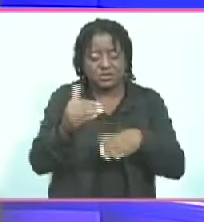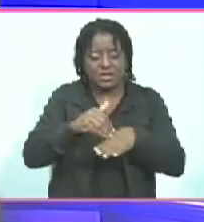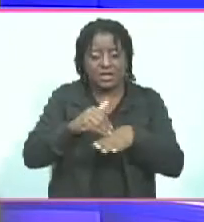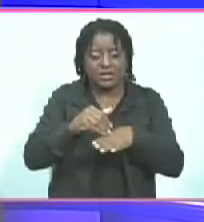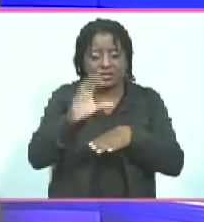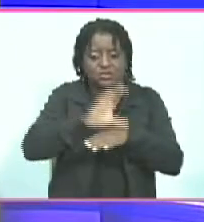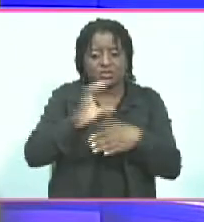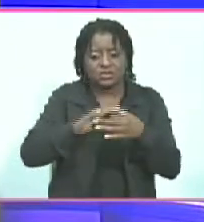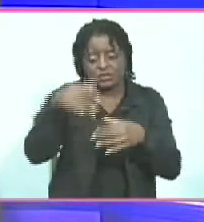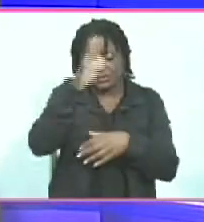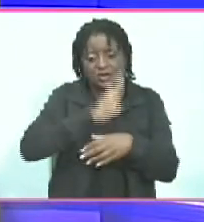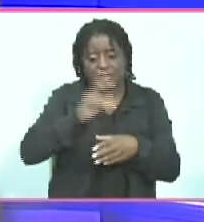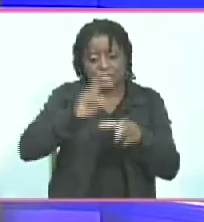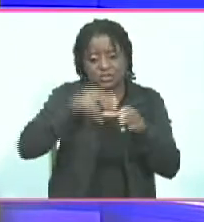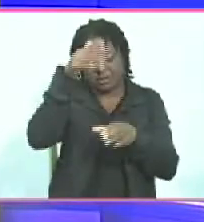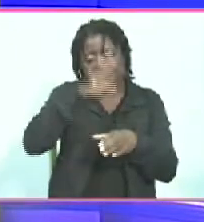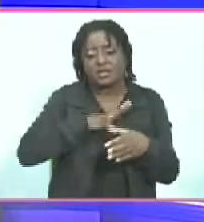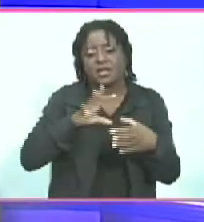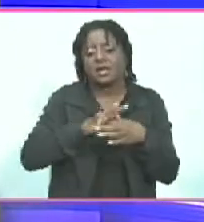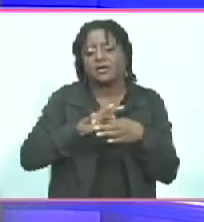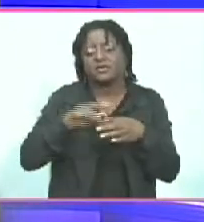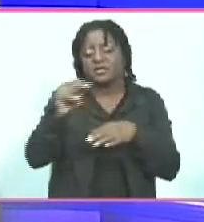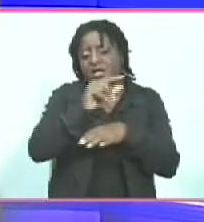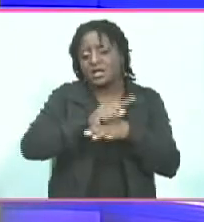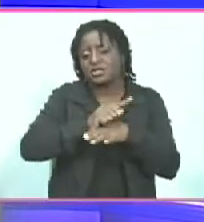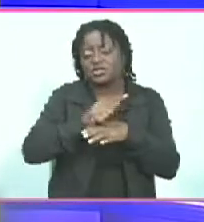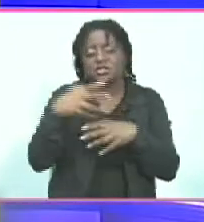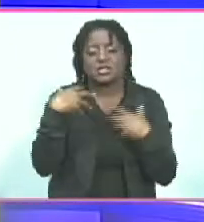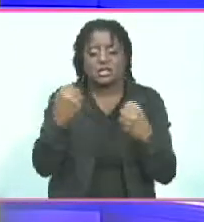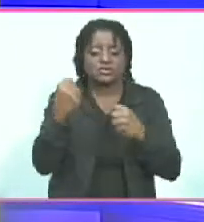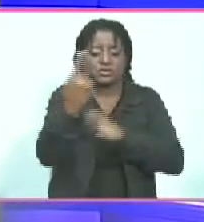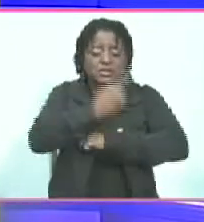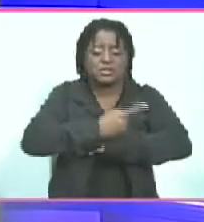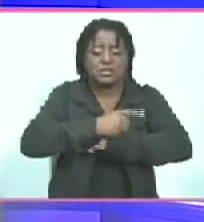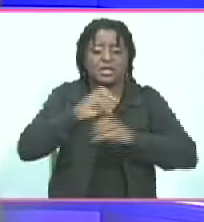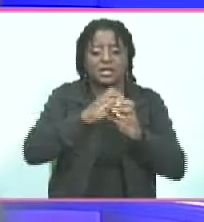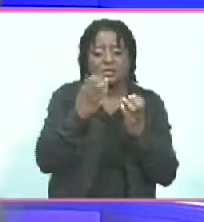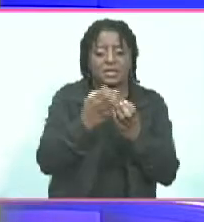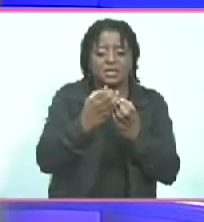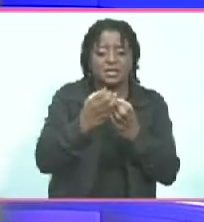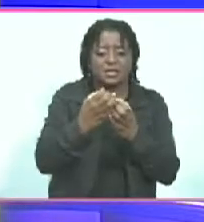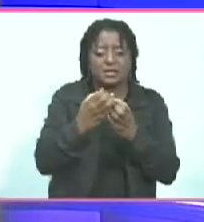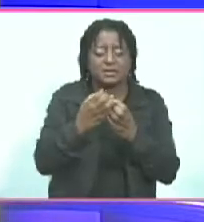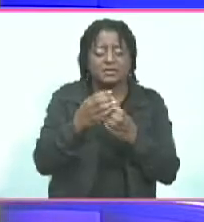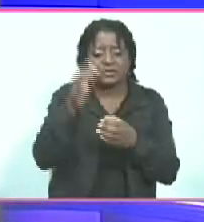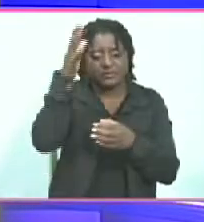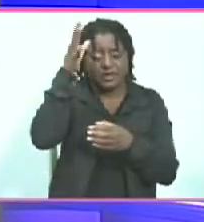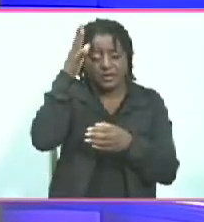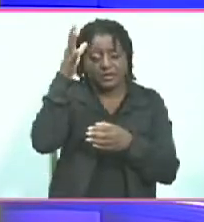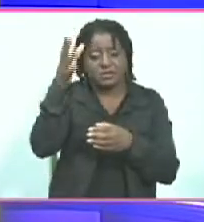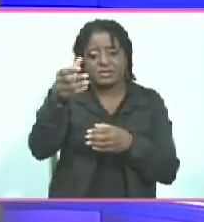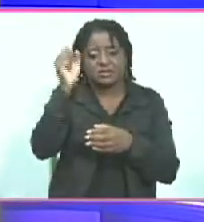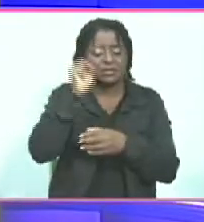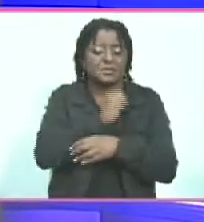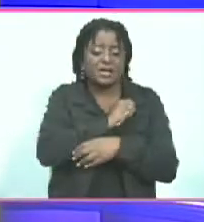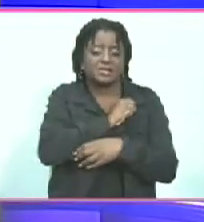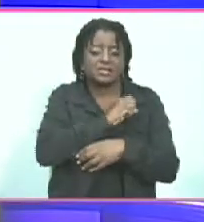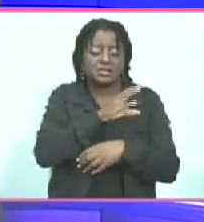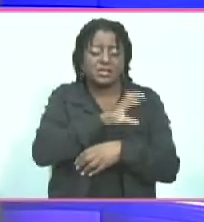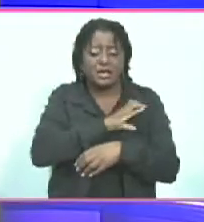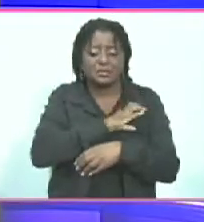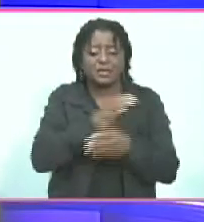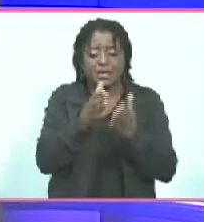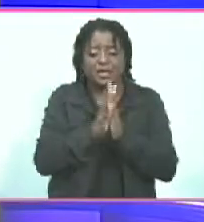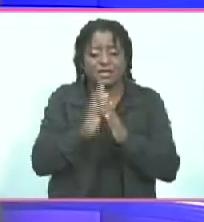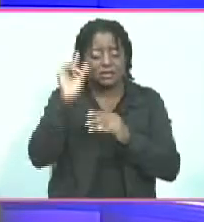denomination, Chairman of the National Heroes Day Committee, Canon Sebastian Campbell, petitioned government leaders to move the process forward left by